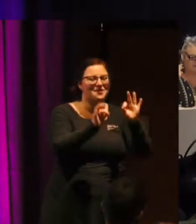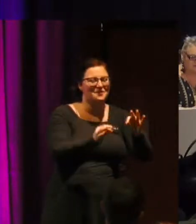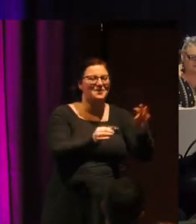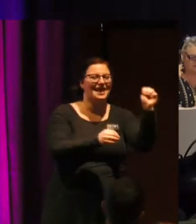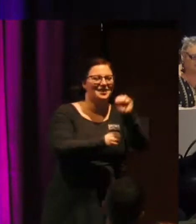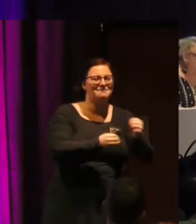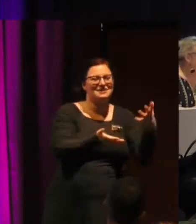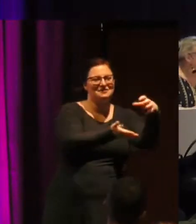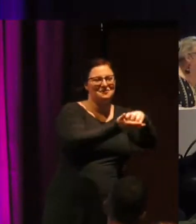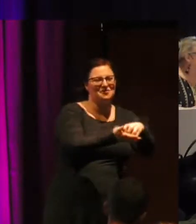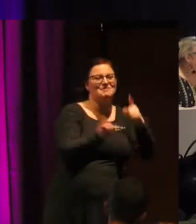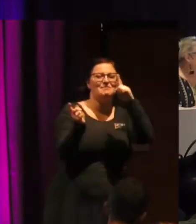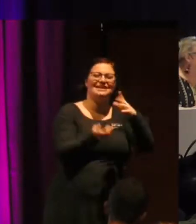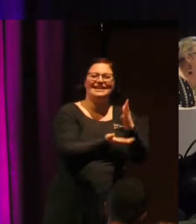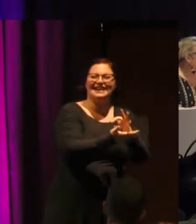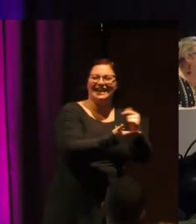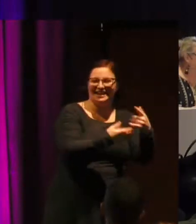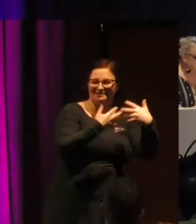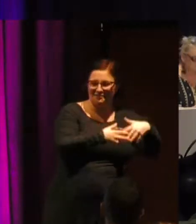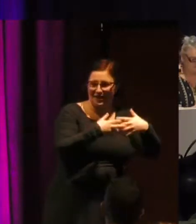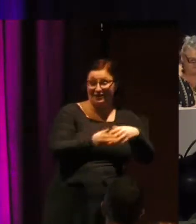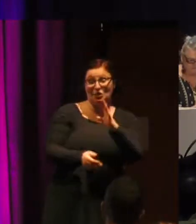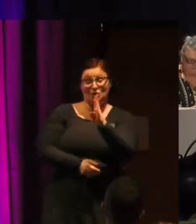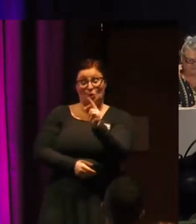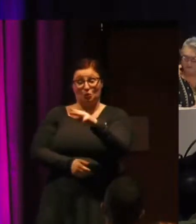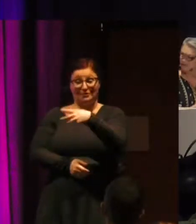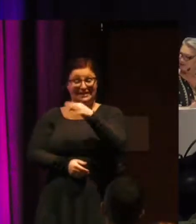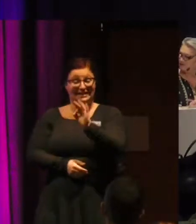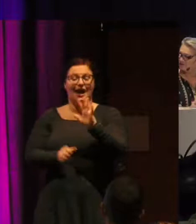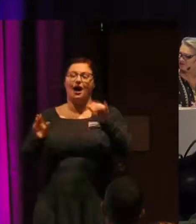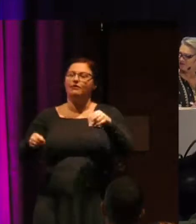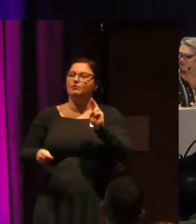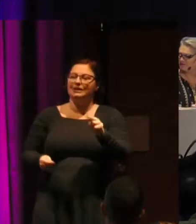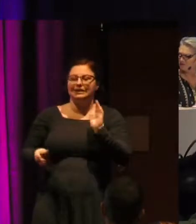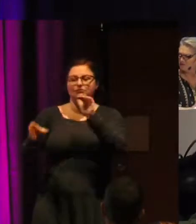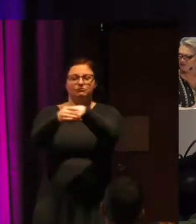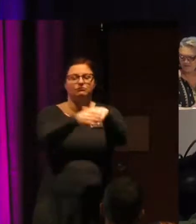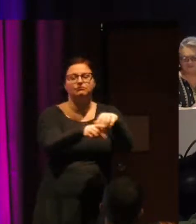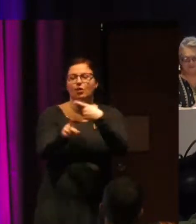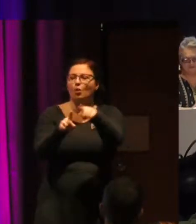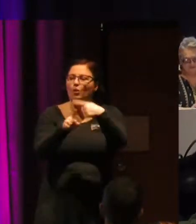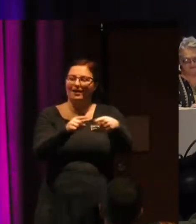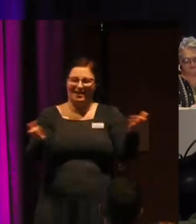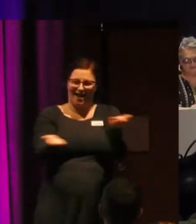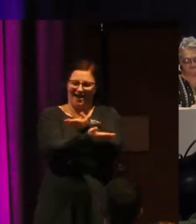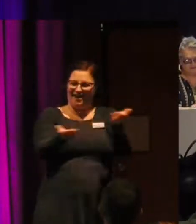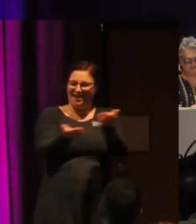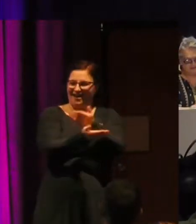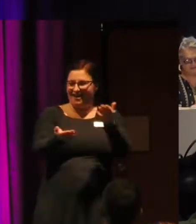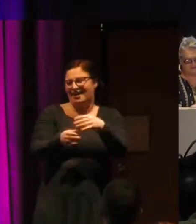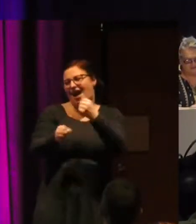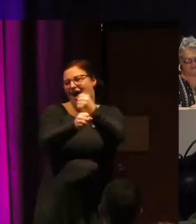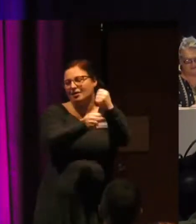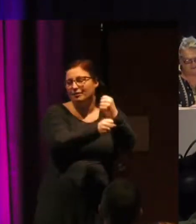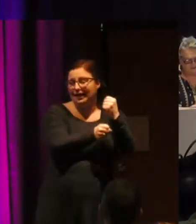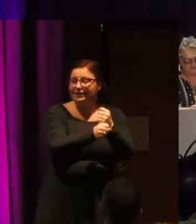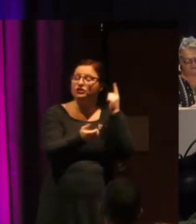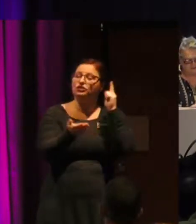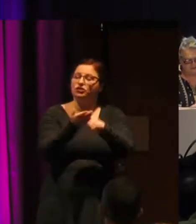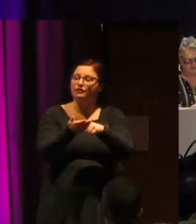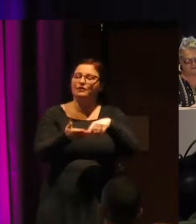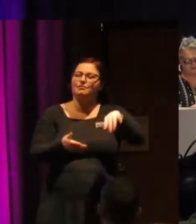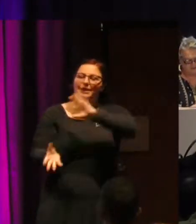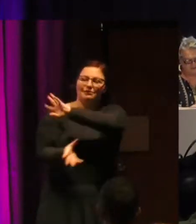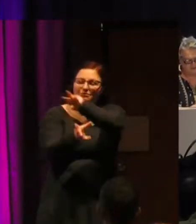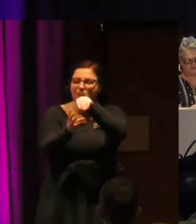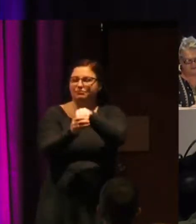Dr. Thompson has been involved in many of the legislative and transatlantic pieces of work in terms of promoting diversity and inclusion. So